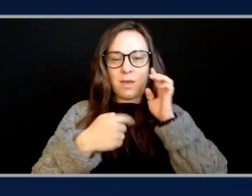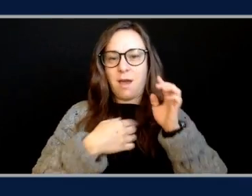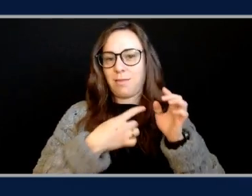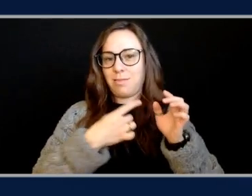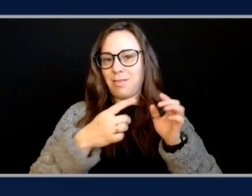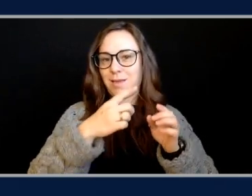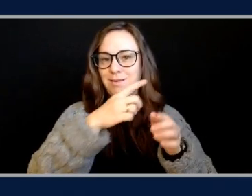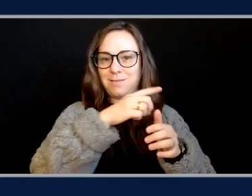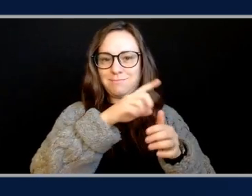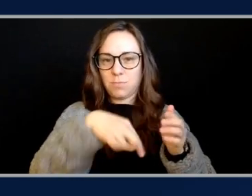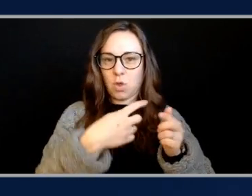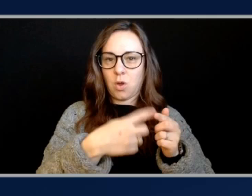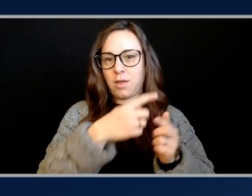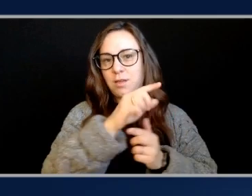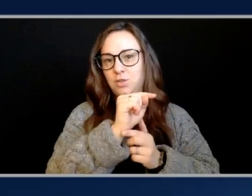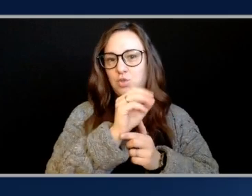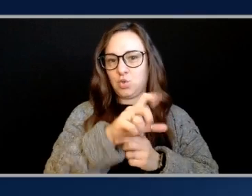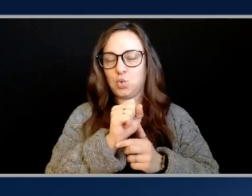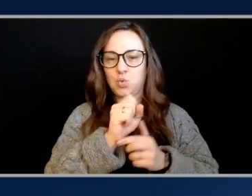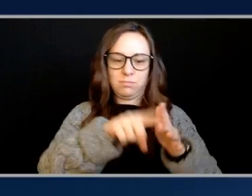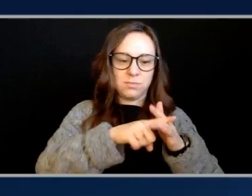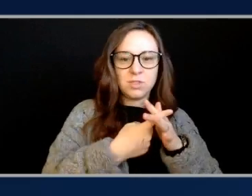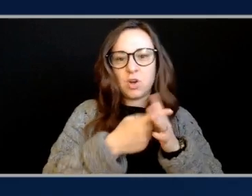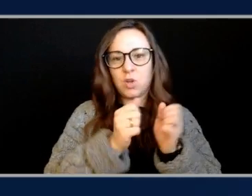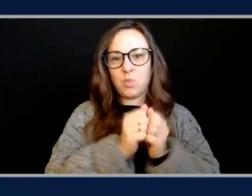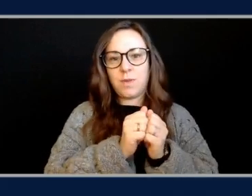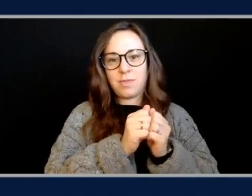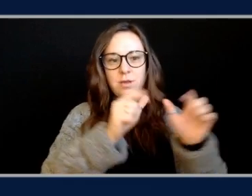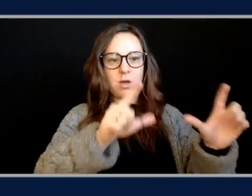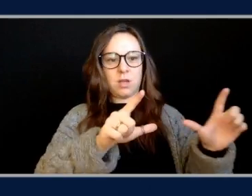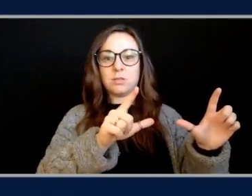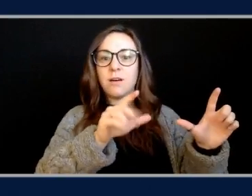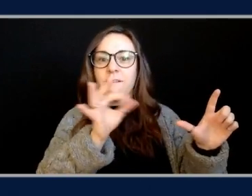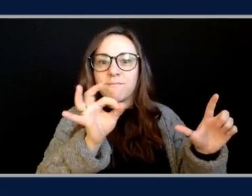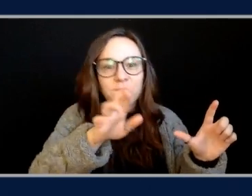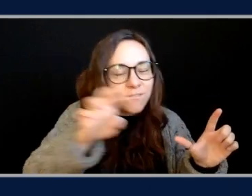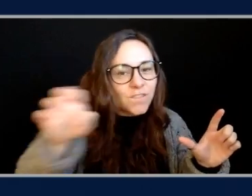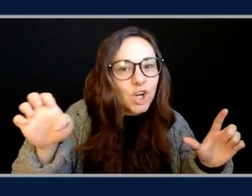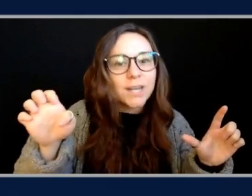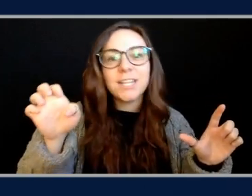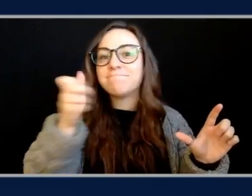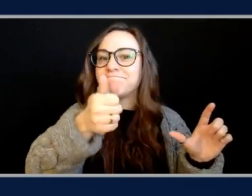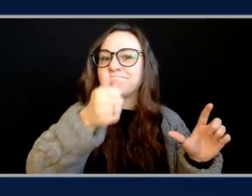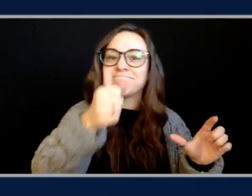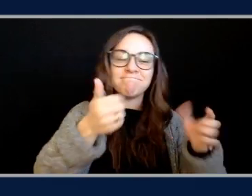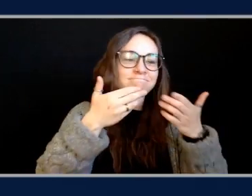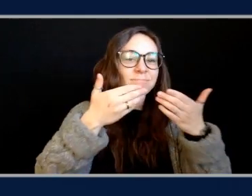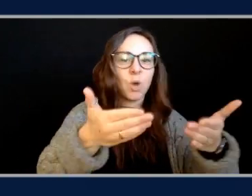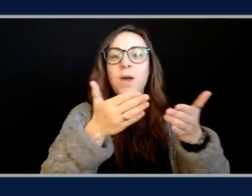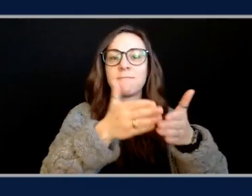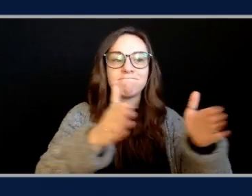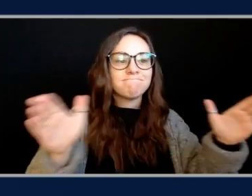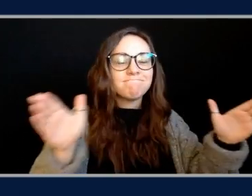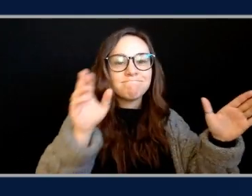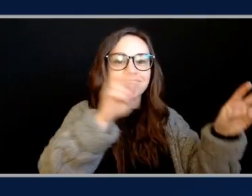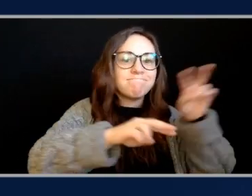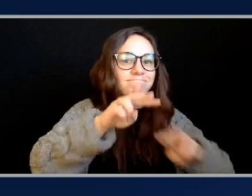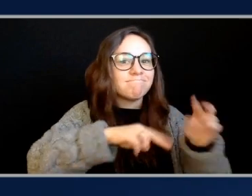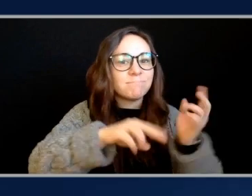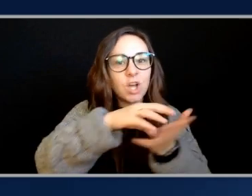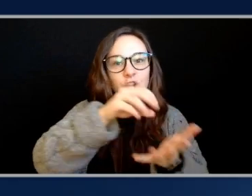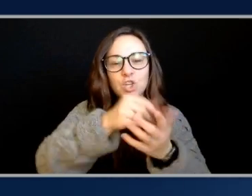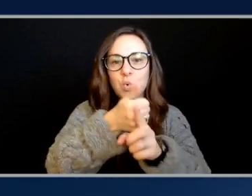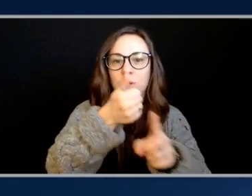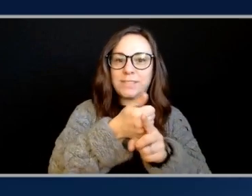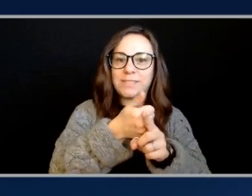getting into the console is that it is a free thing, and you can really tinker around to learn a little bit more about the console, and you can learn a